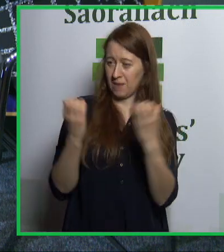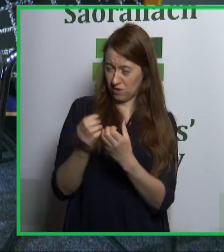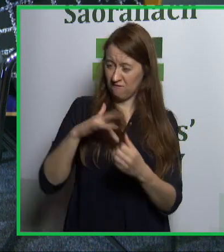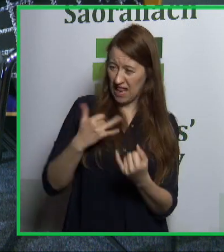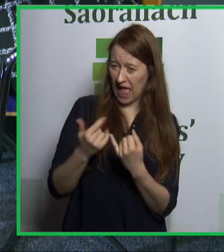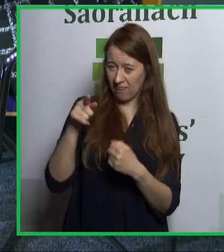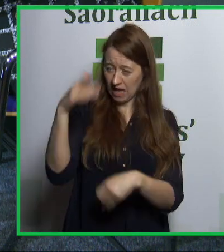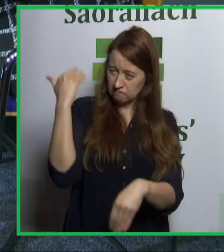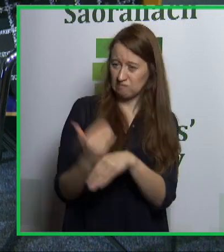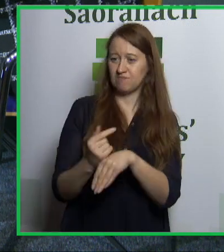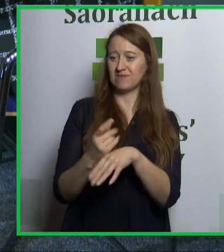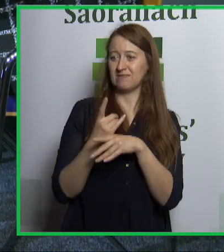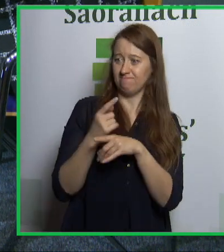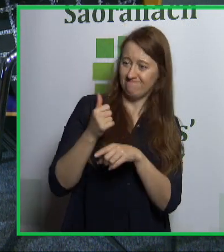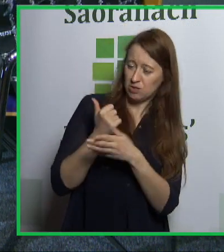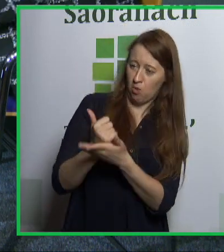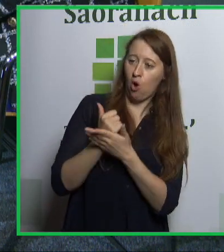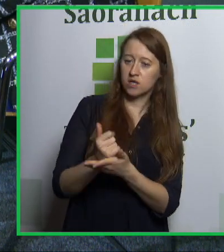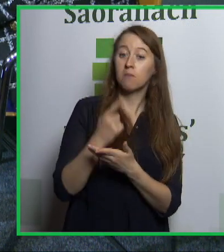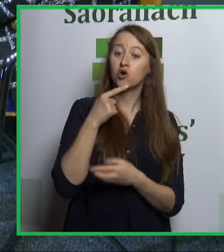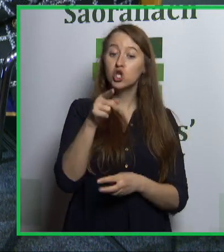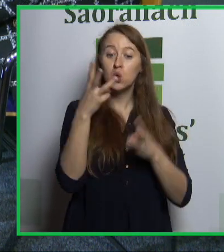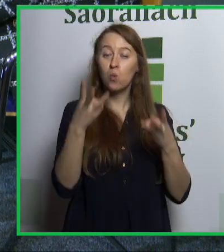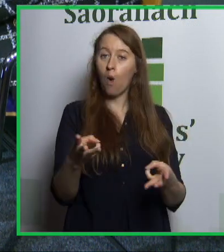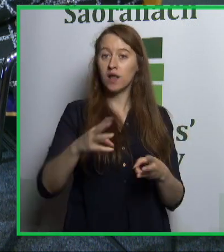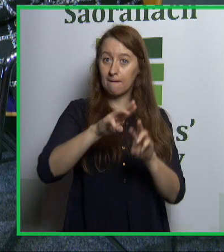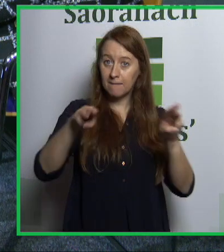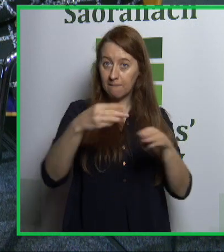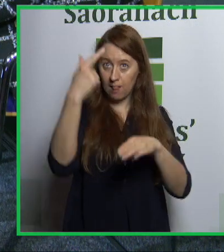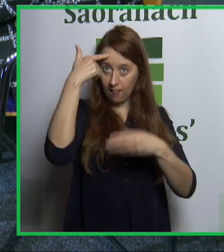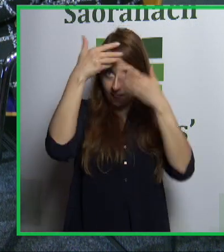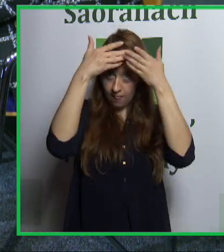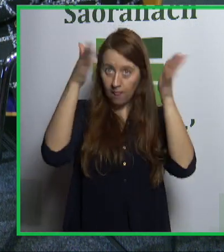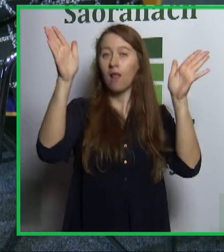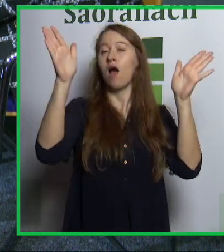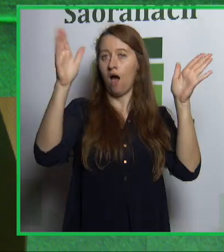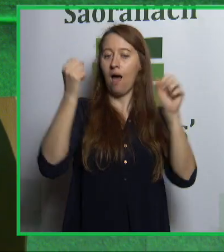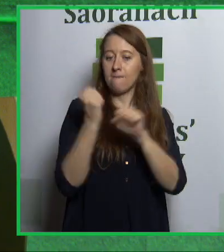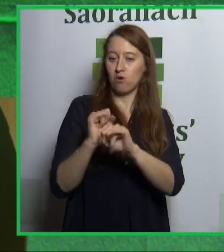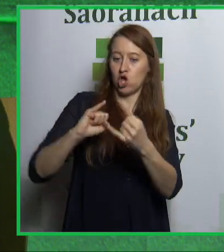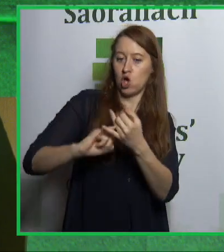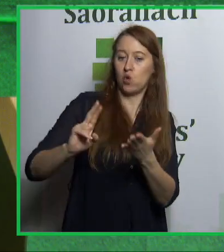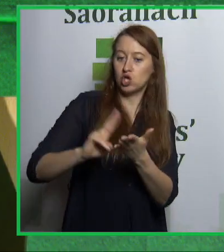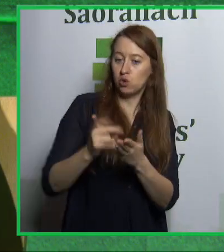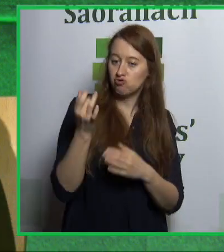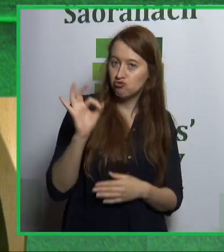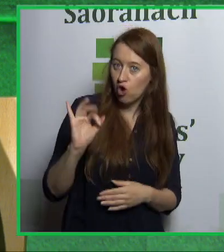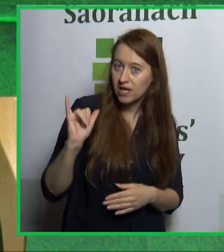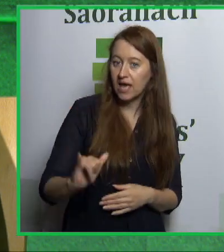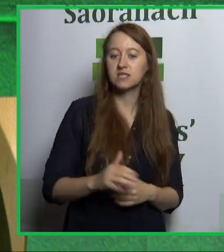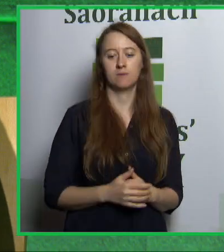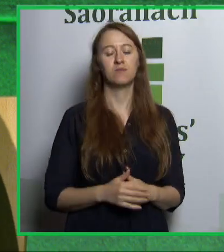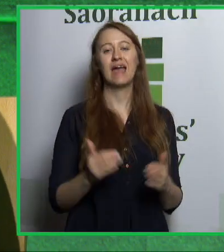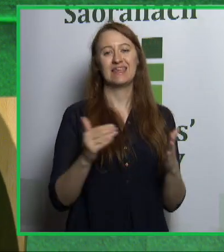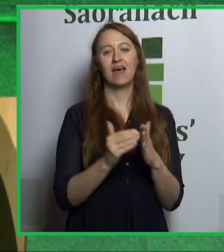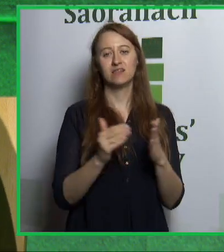people to keep an open mind about people who use drugs and why they use them. Yeah, I do. There was something that I wanted to